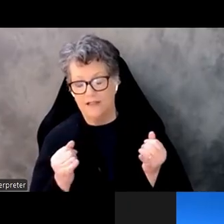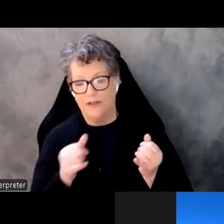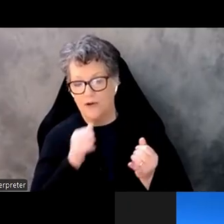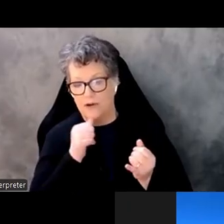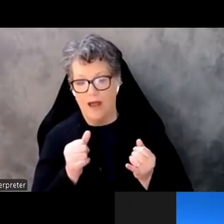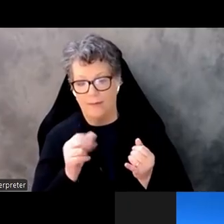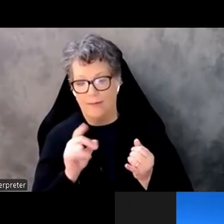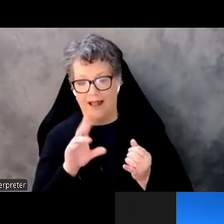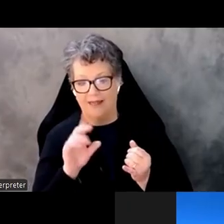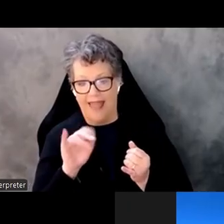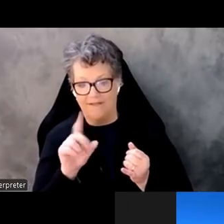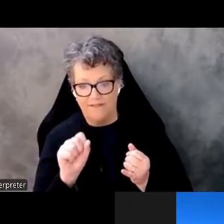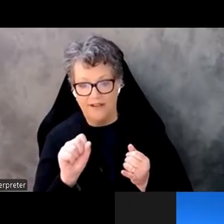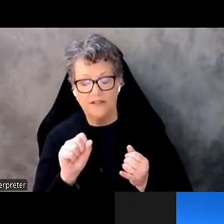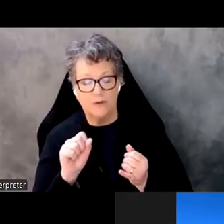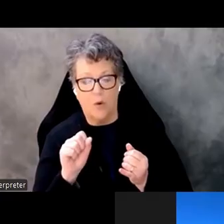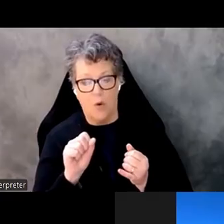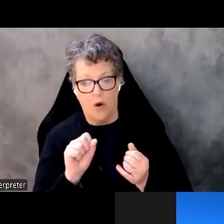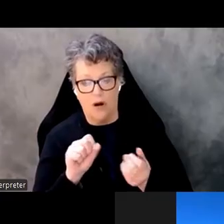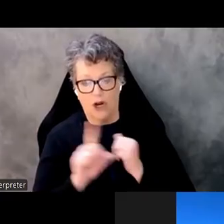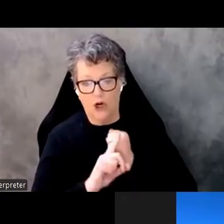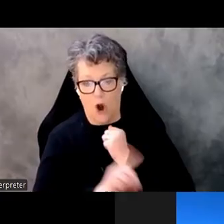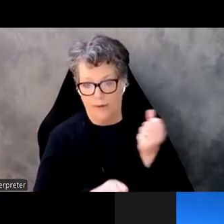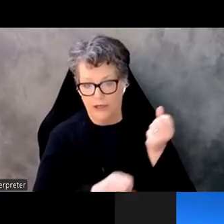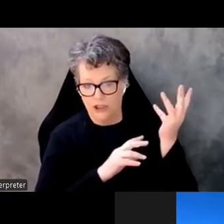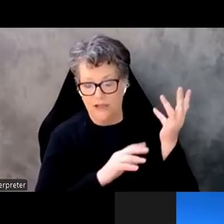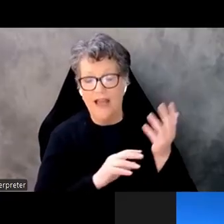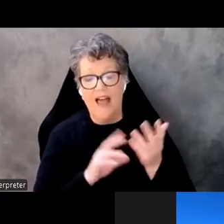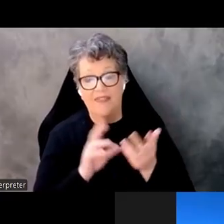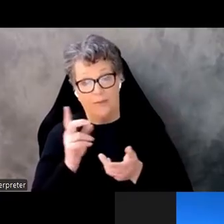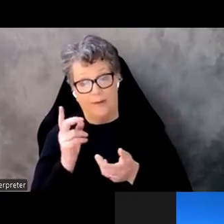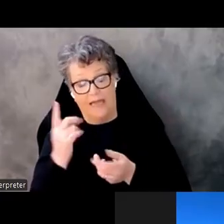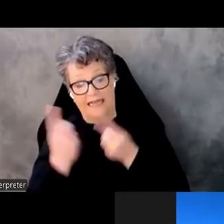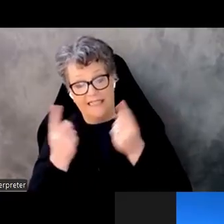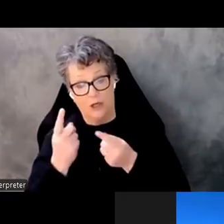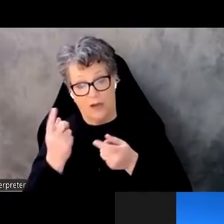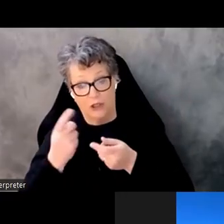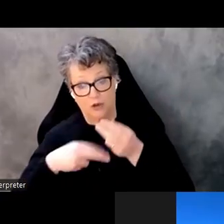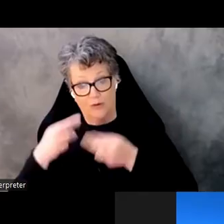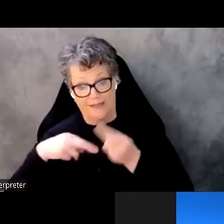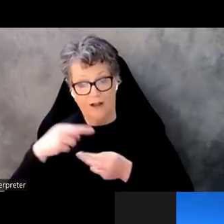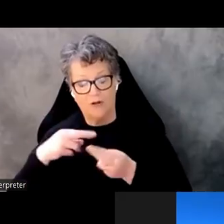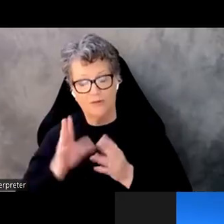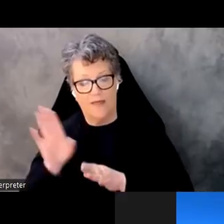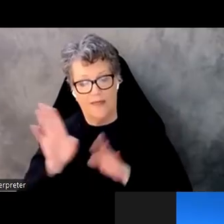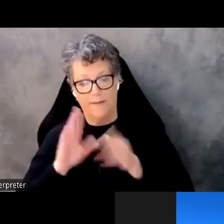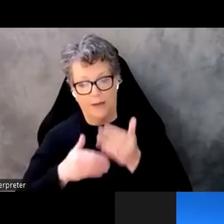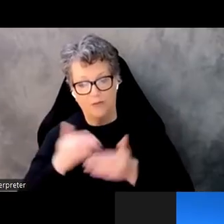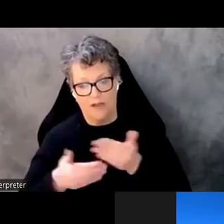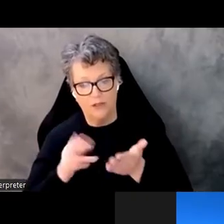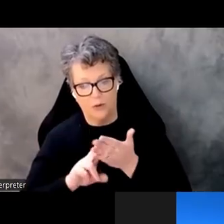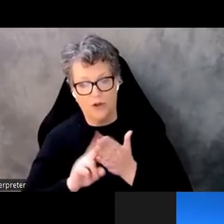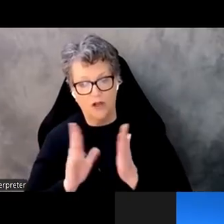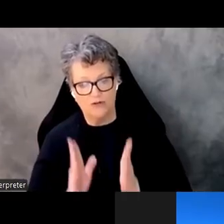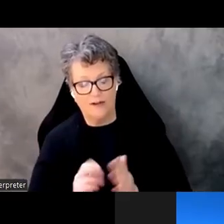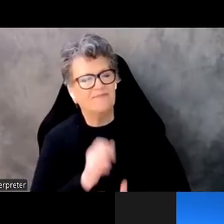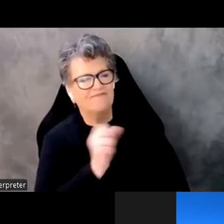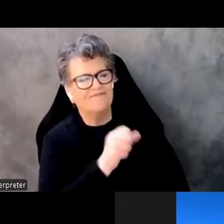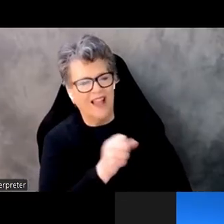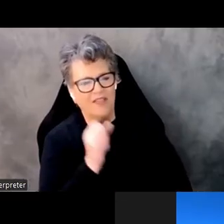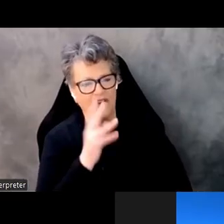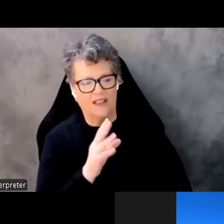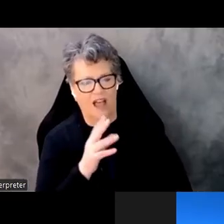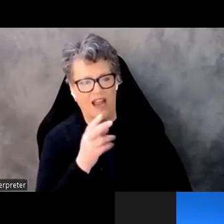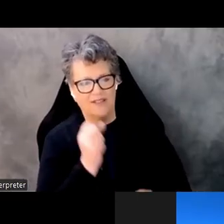landfilled or disposed of. But they are being recycled, and that would be a consideration as part of the bidding process, I would assume, through the contractors. Yeah, there's a lot of